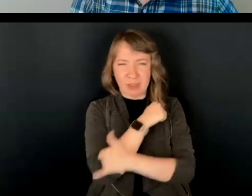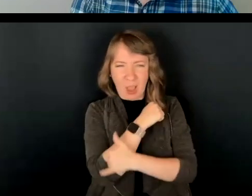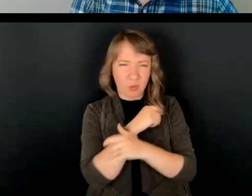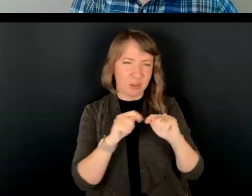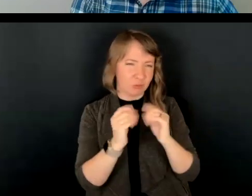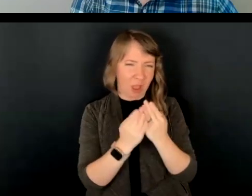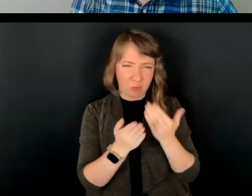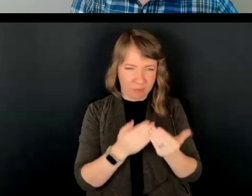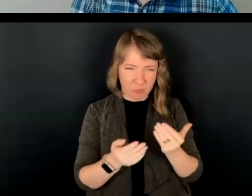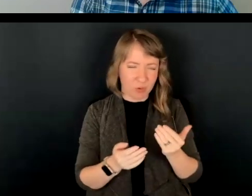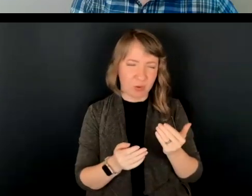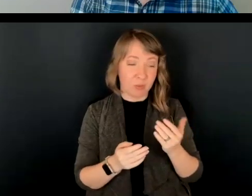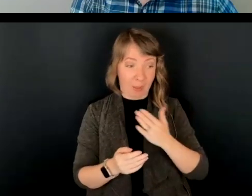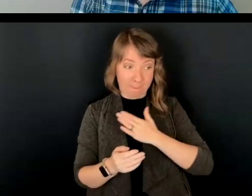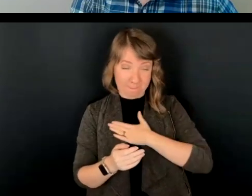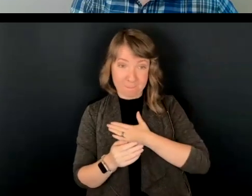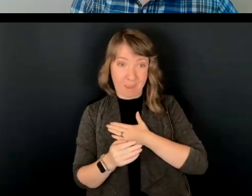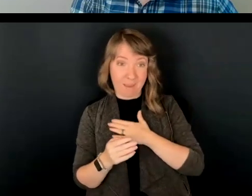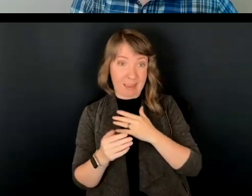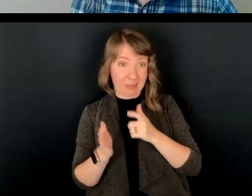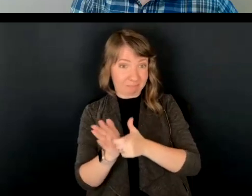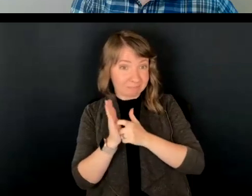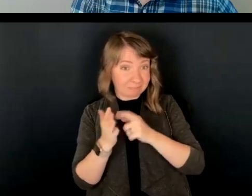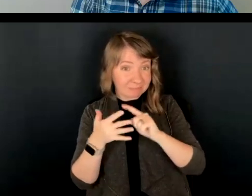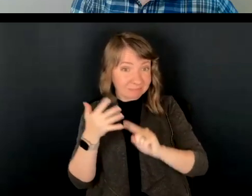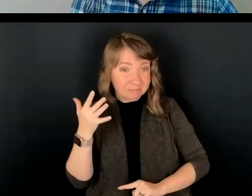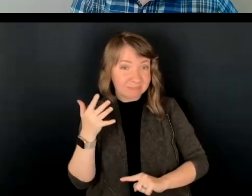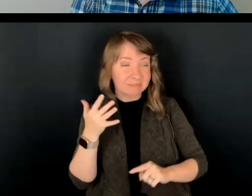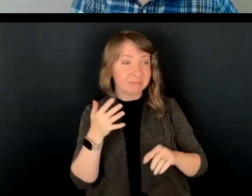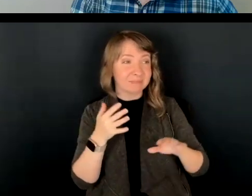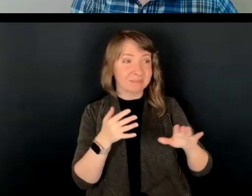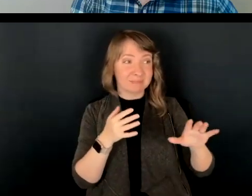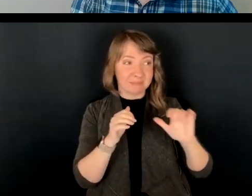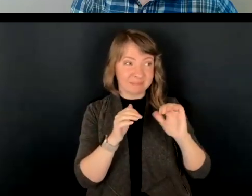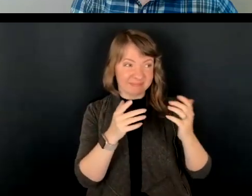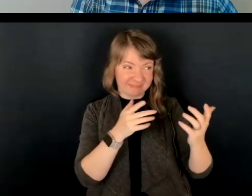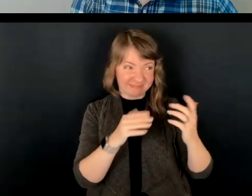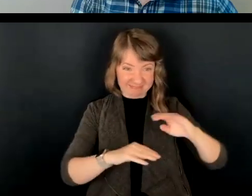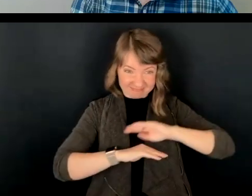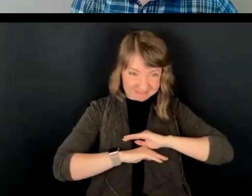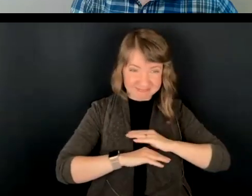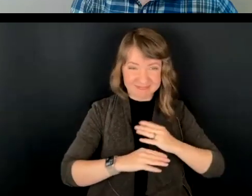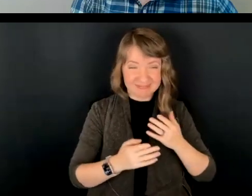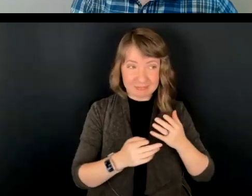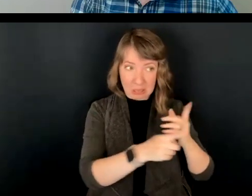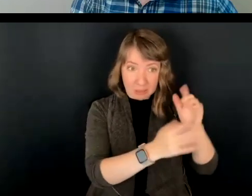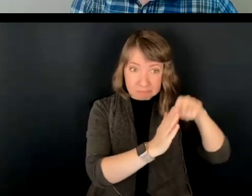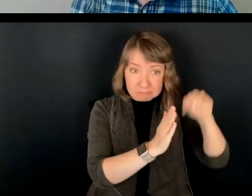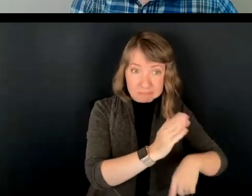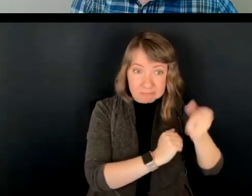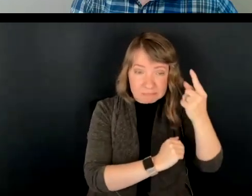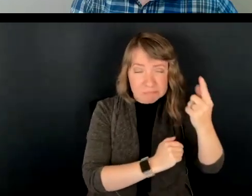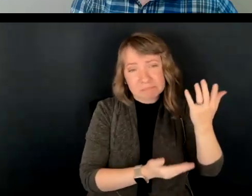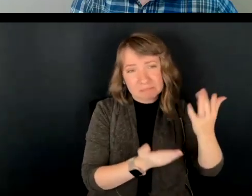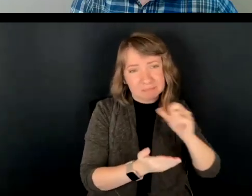in terms of your bottom line things and how to meet that within an agreement structure. So if you're in a position where you're just talking to program staff and